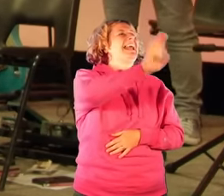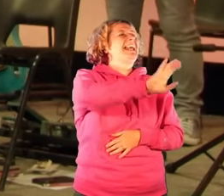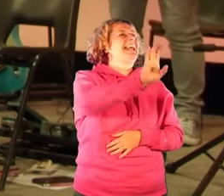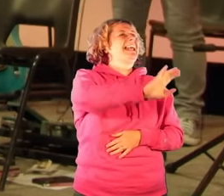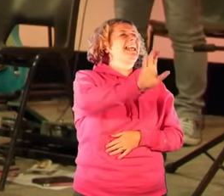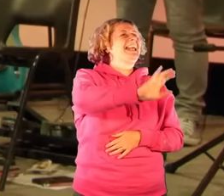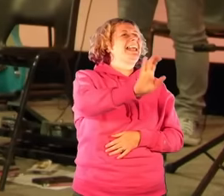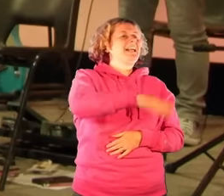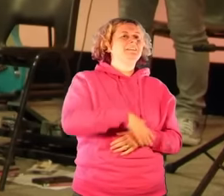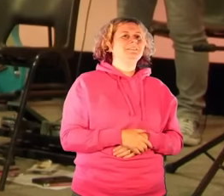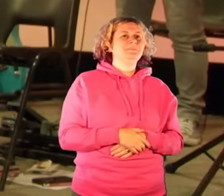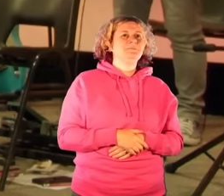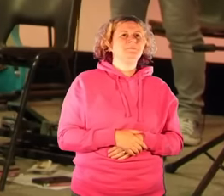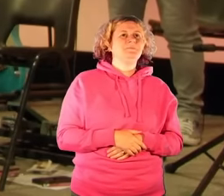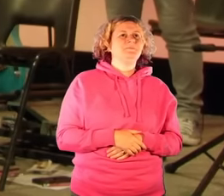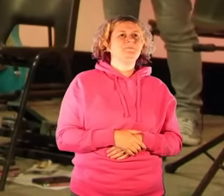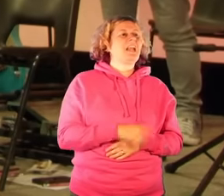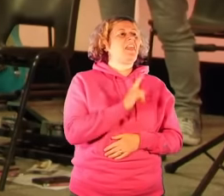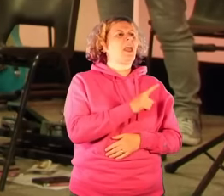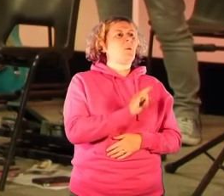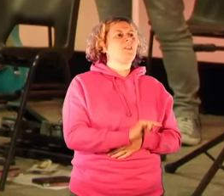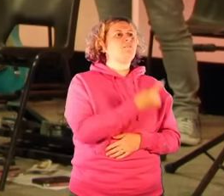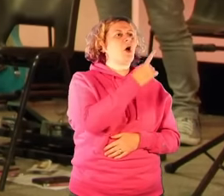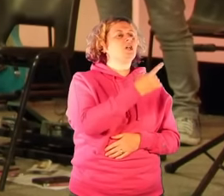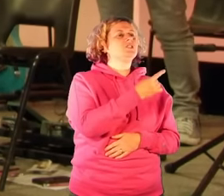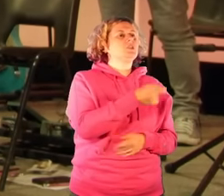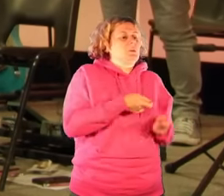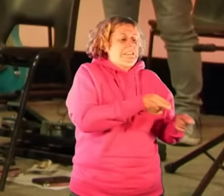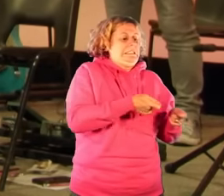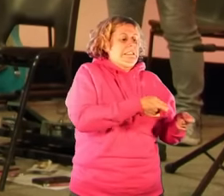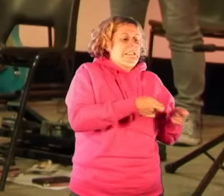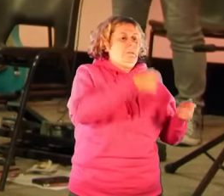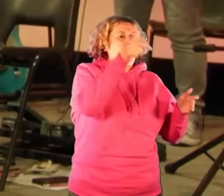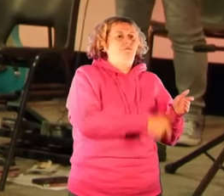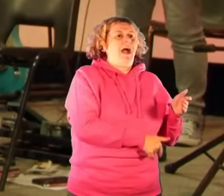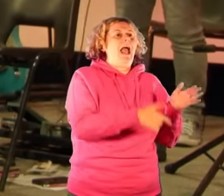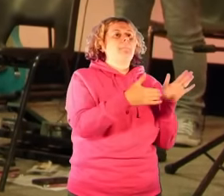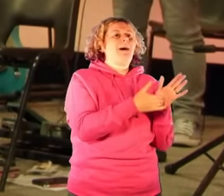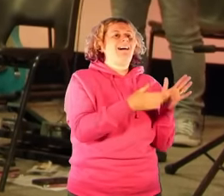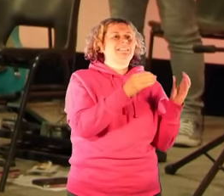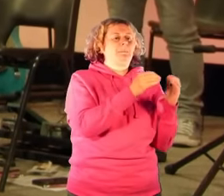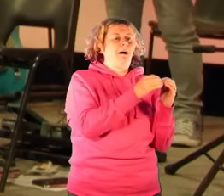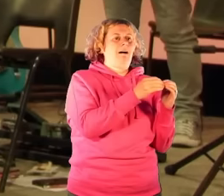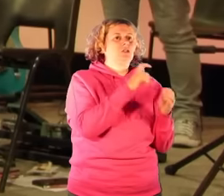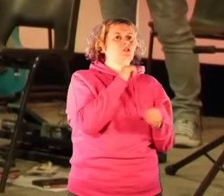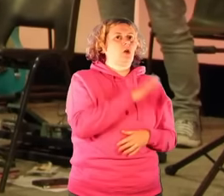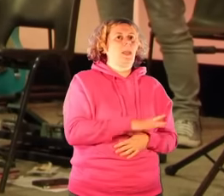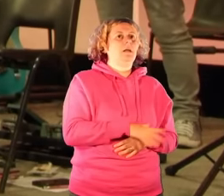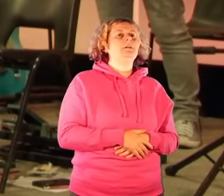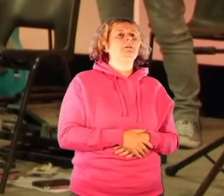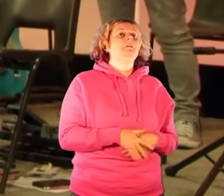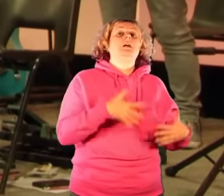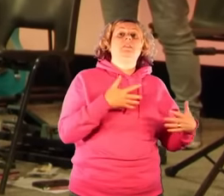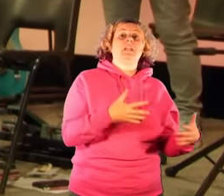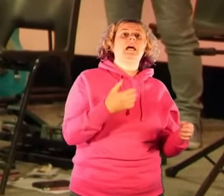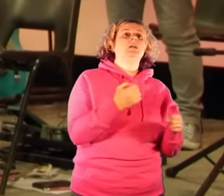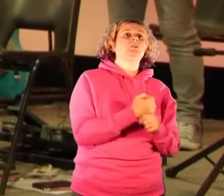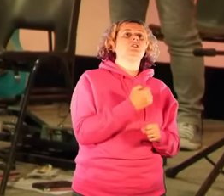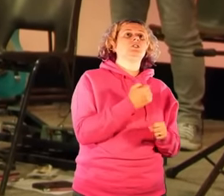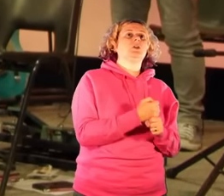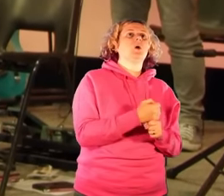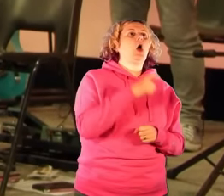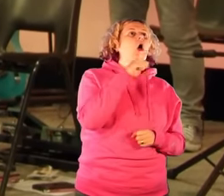And they were the first to do the deep-fried Mars bar and have moved on to Colin